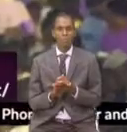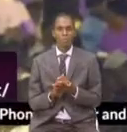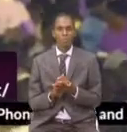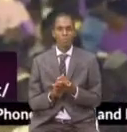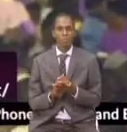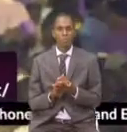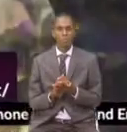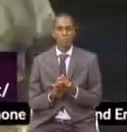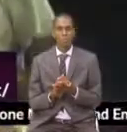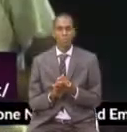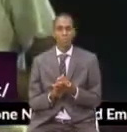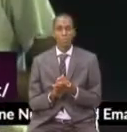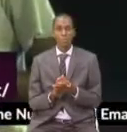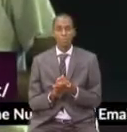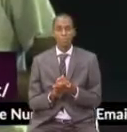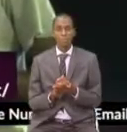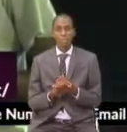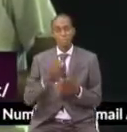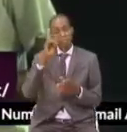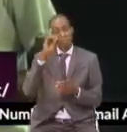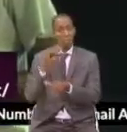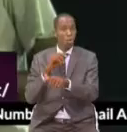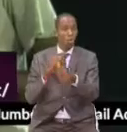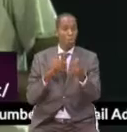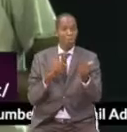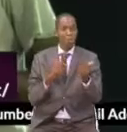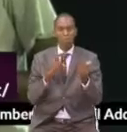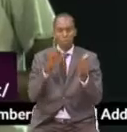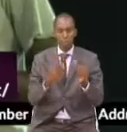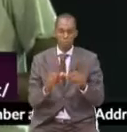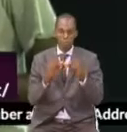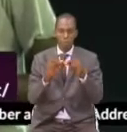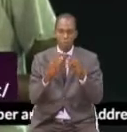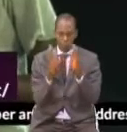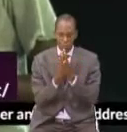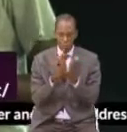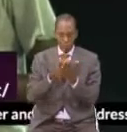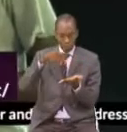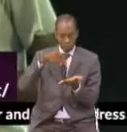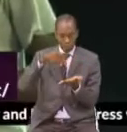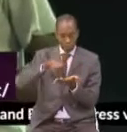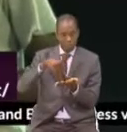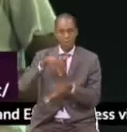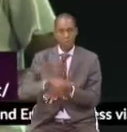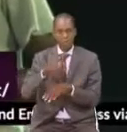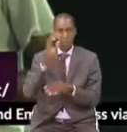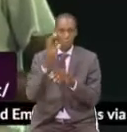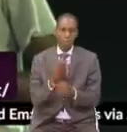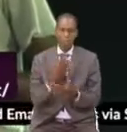While others are praying, preparing, tonight is your night. Counselors, be fast.